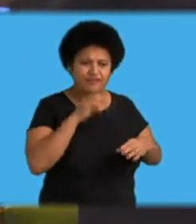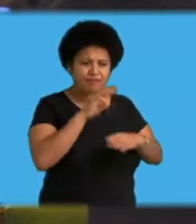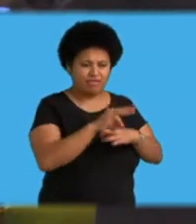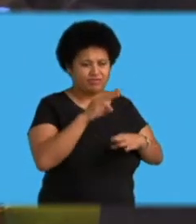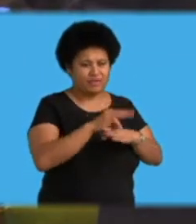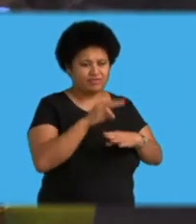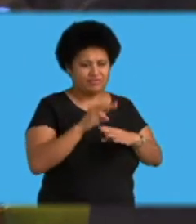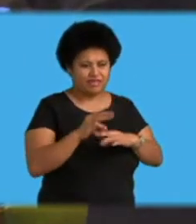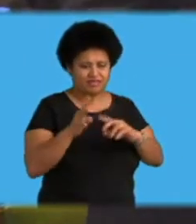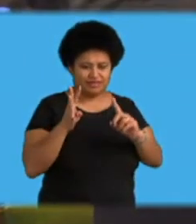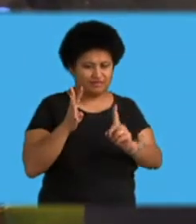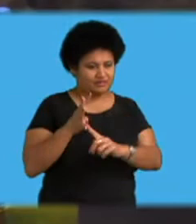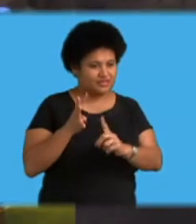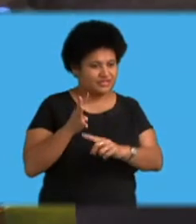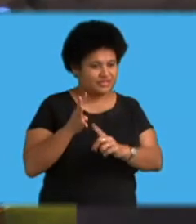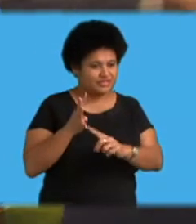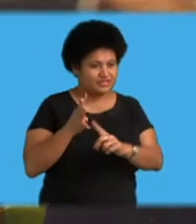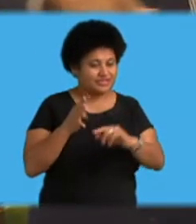Speaker,